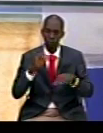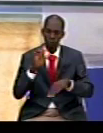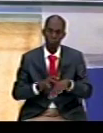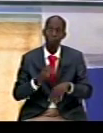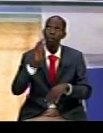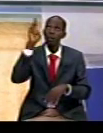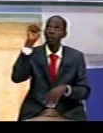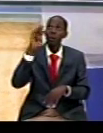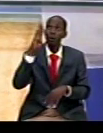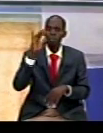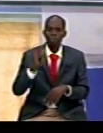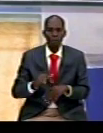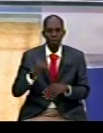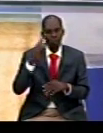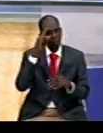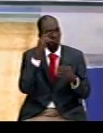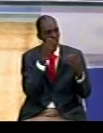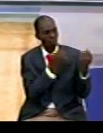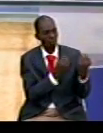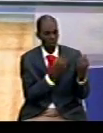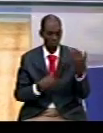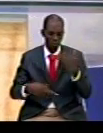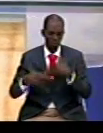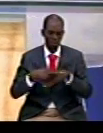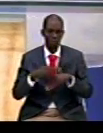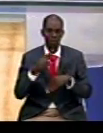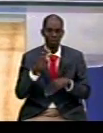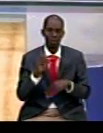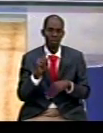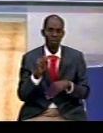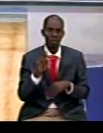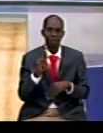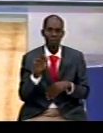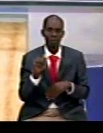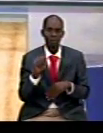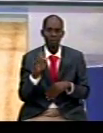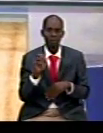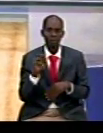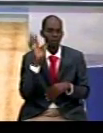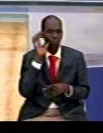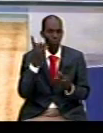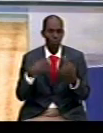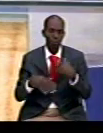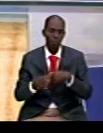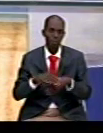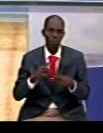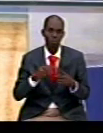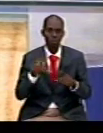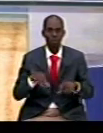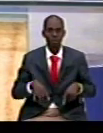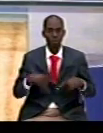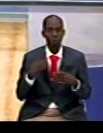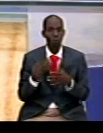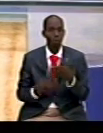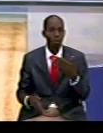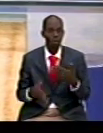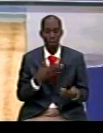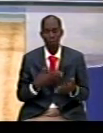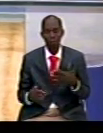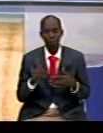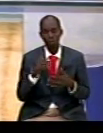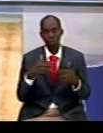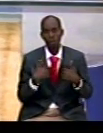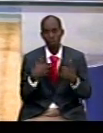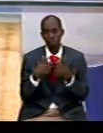faith. Restoration will come in your life. Whatever you have lost,